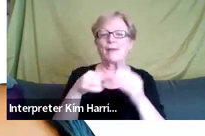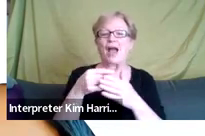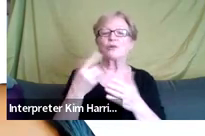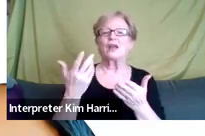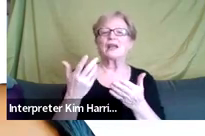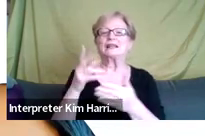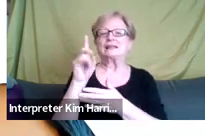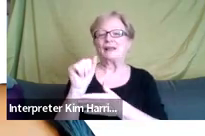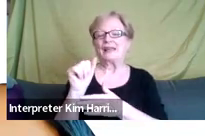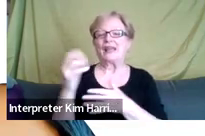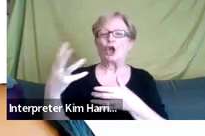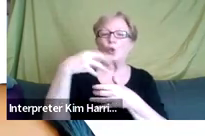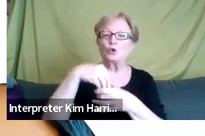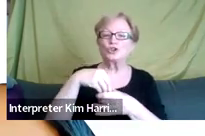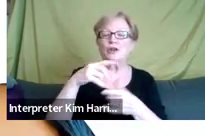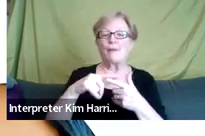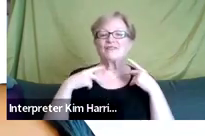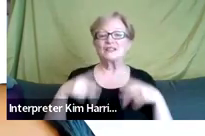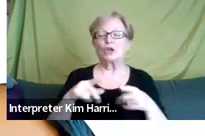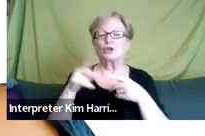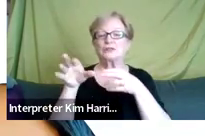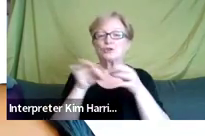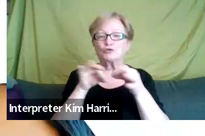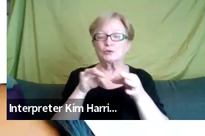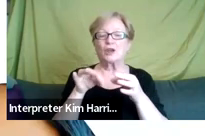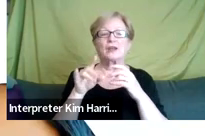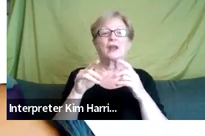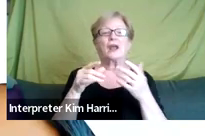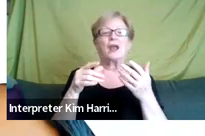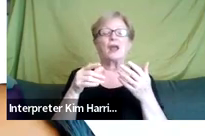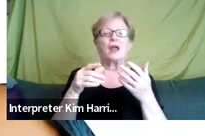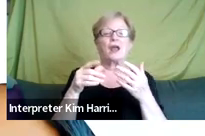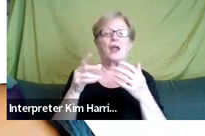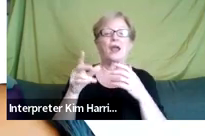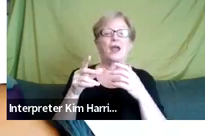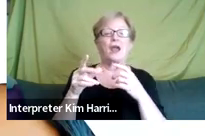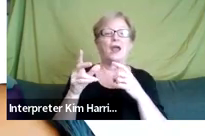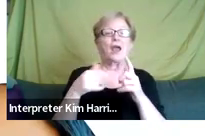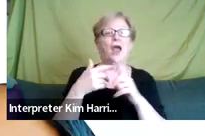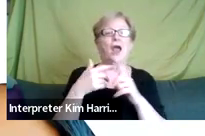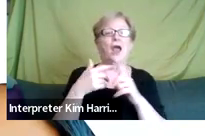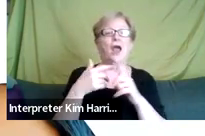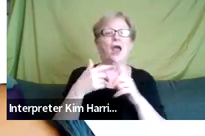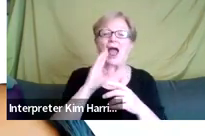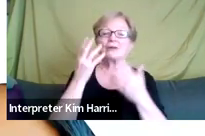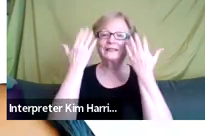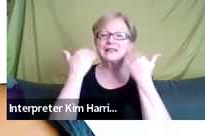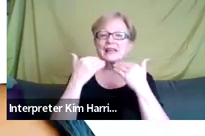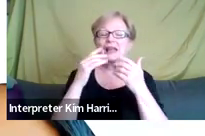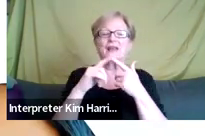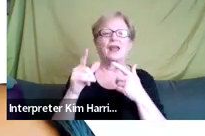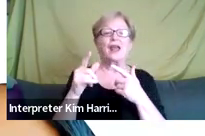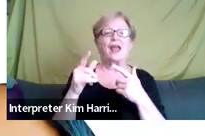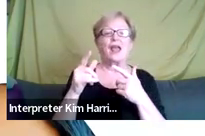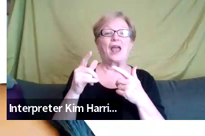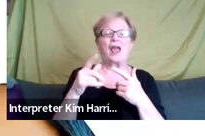And as far as my physical description, I am brown skin, wearing have long